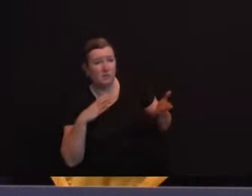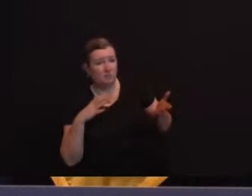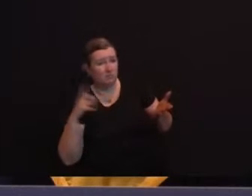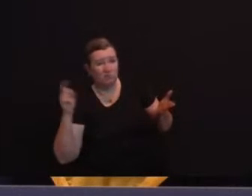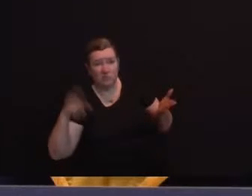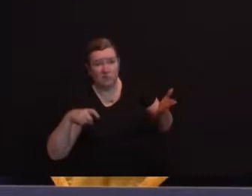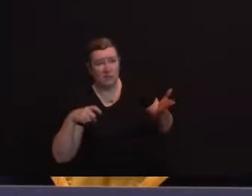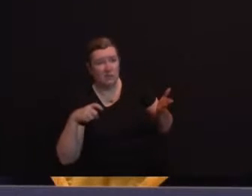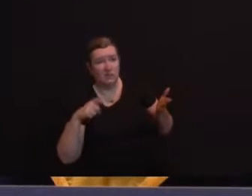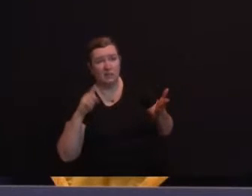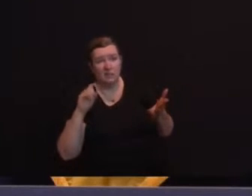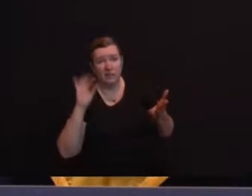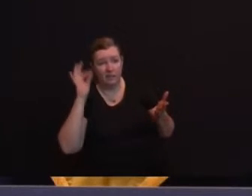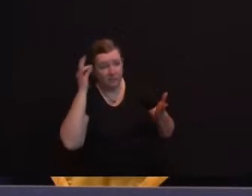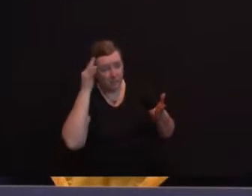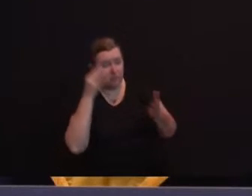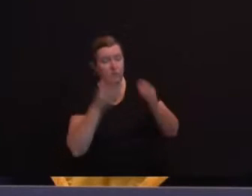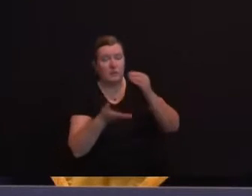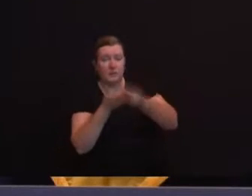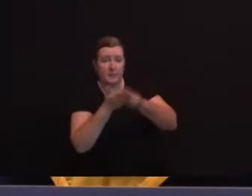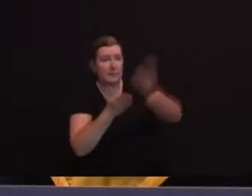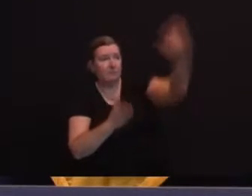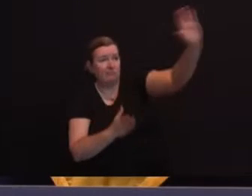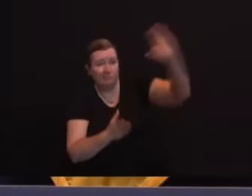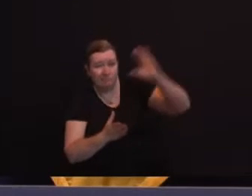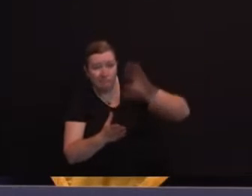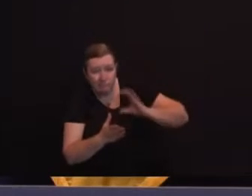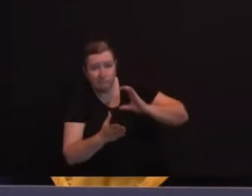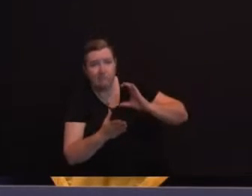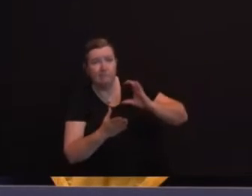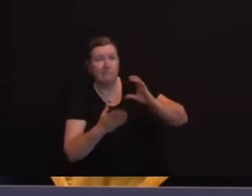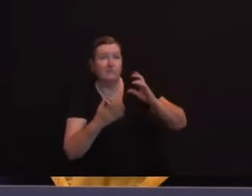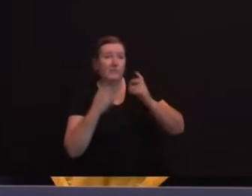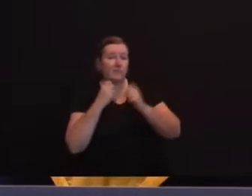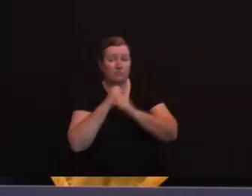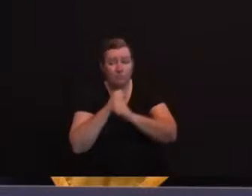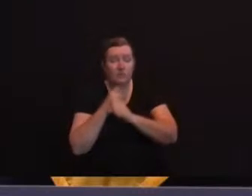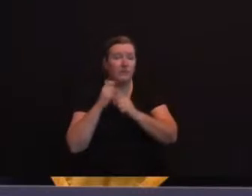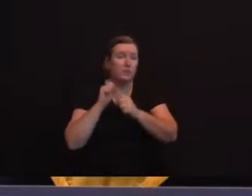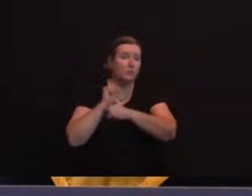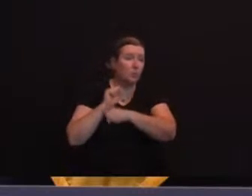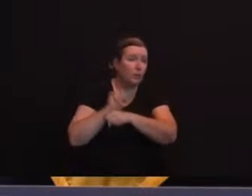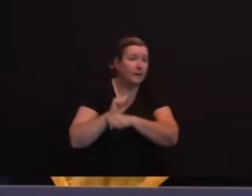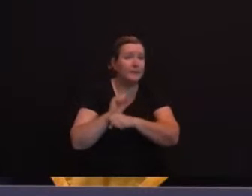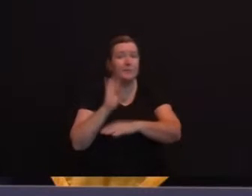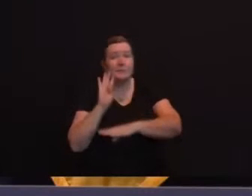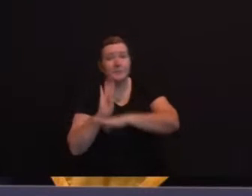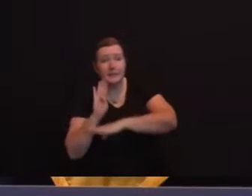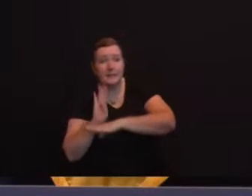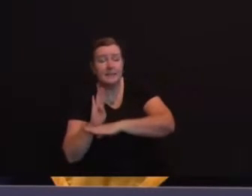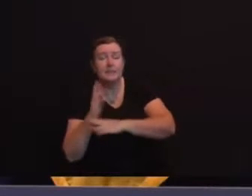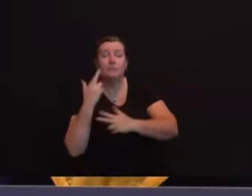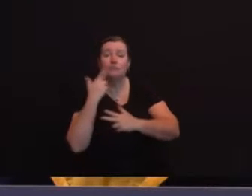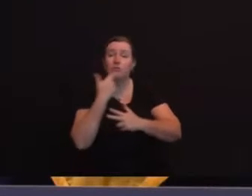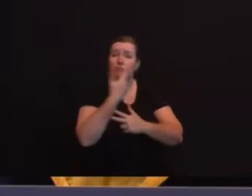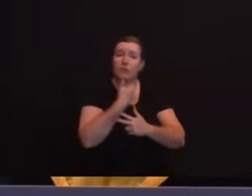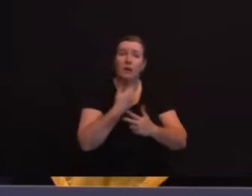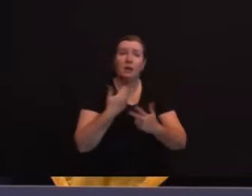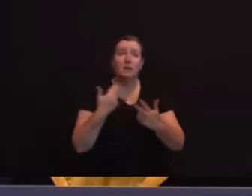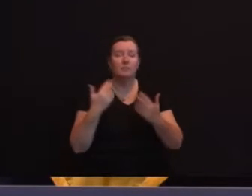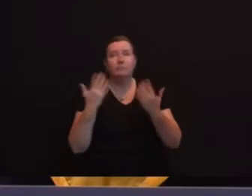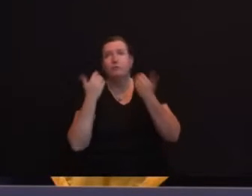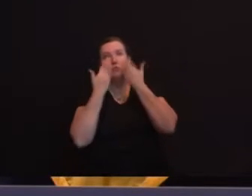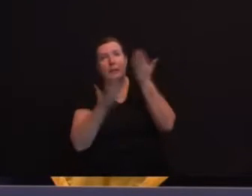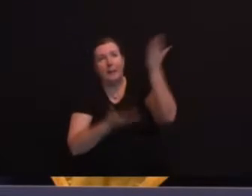to help folks who are unemployed, small businesses, restaurants, states. It's shameful that we have not had another big slug of